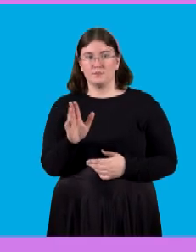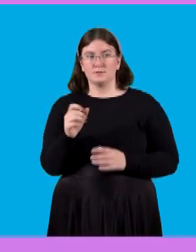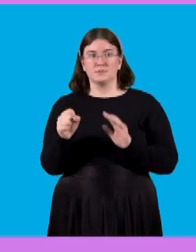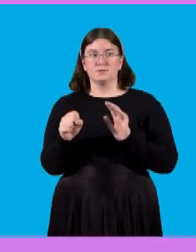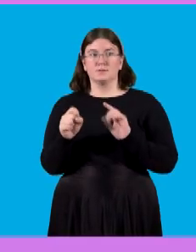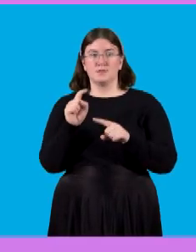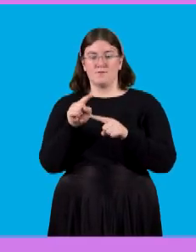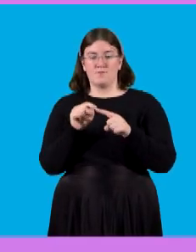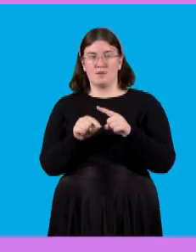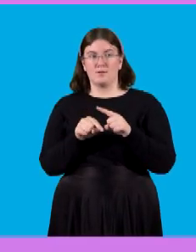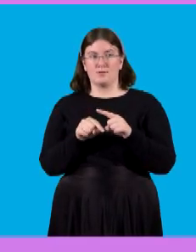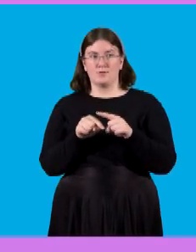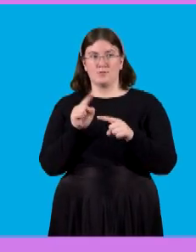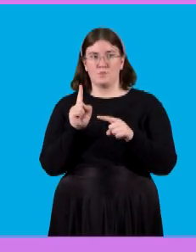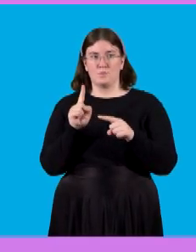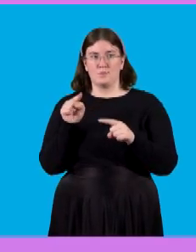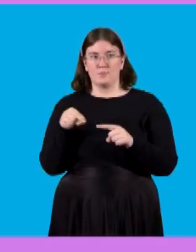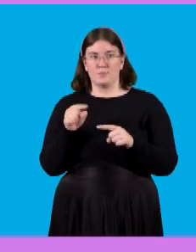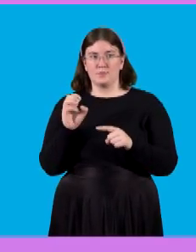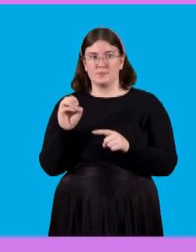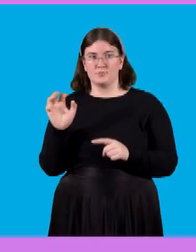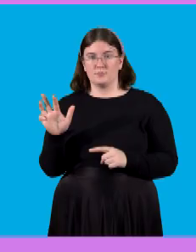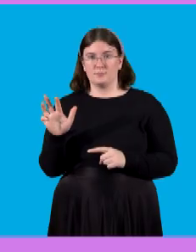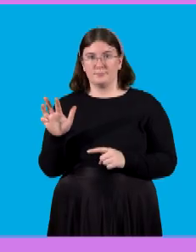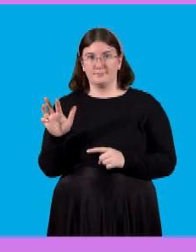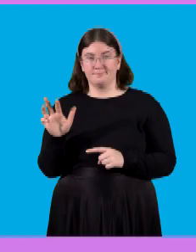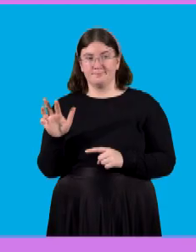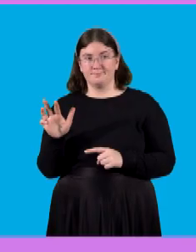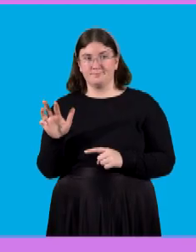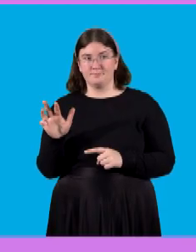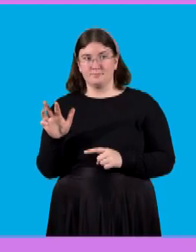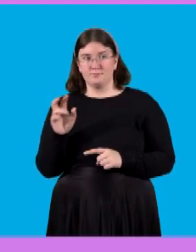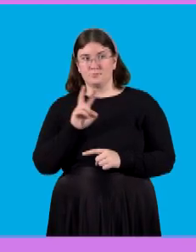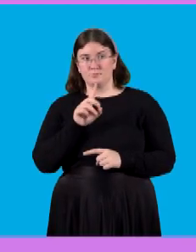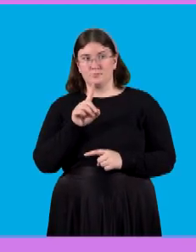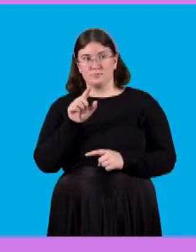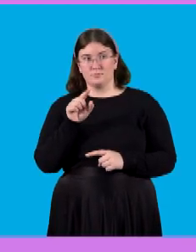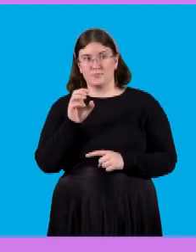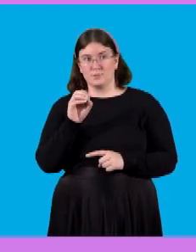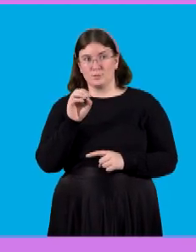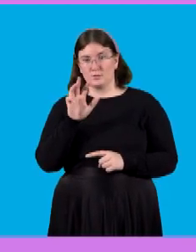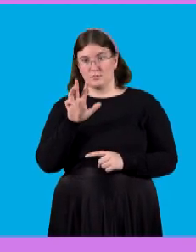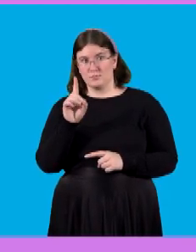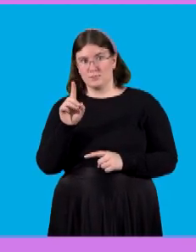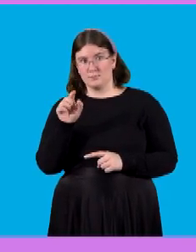21,091.5 and I'll divide that by my 1,09. So take out